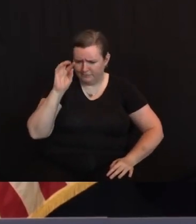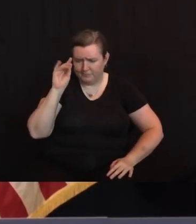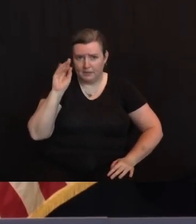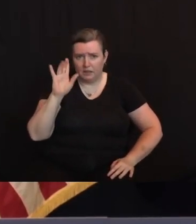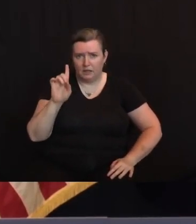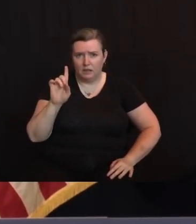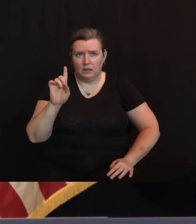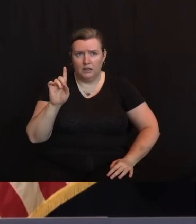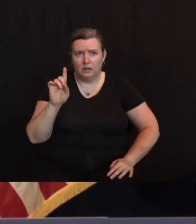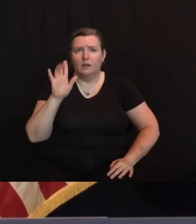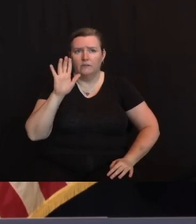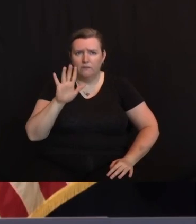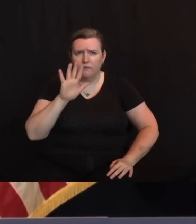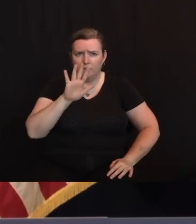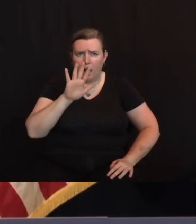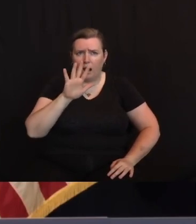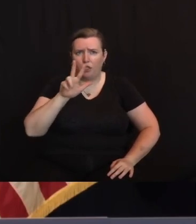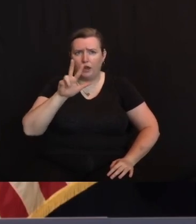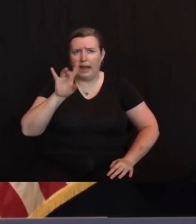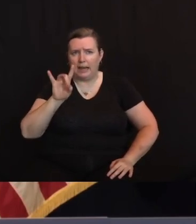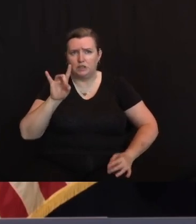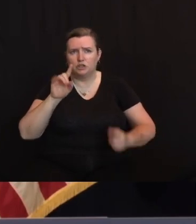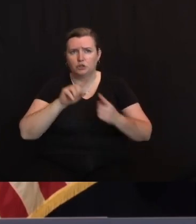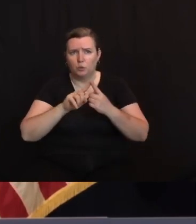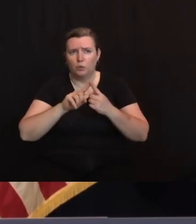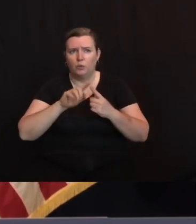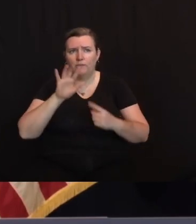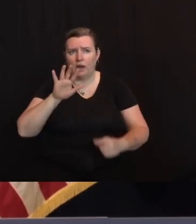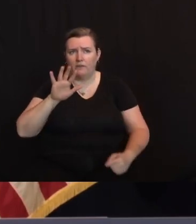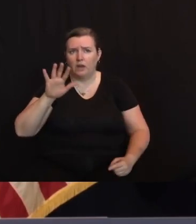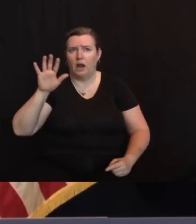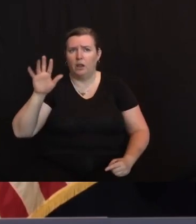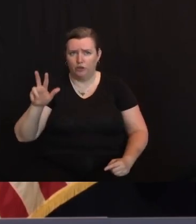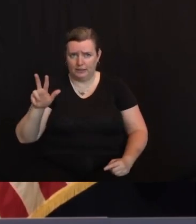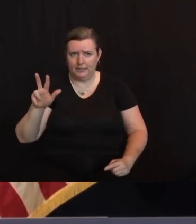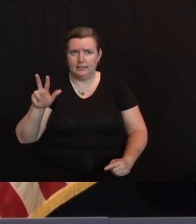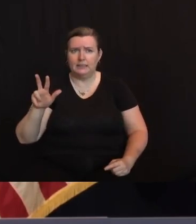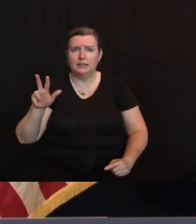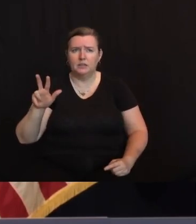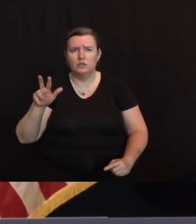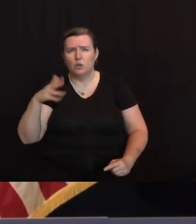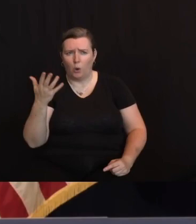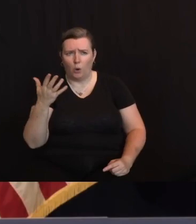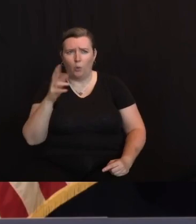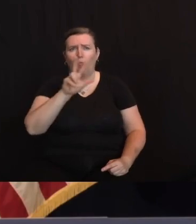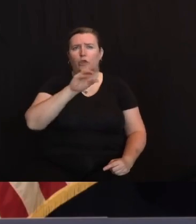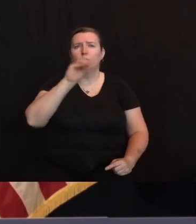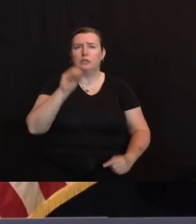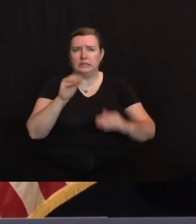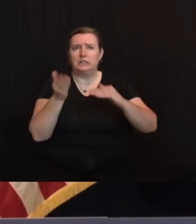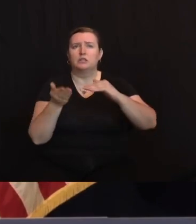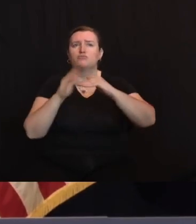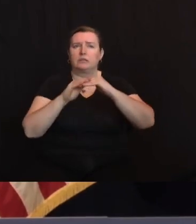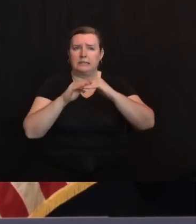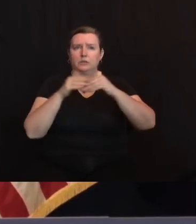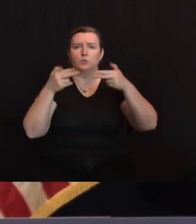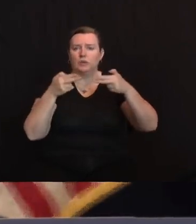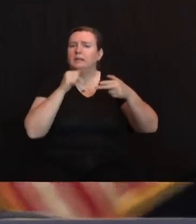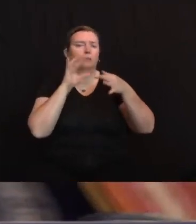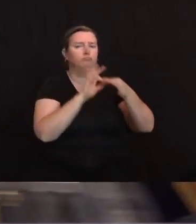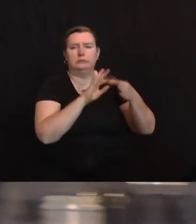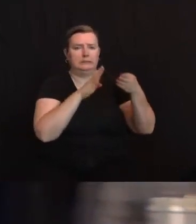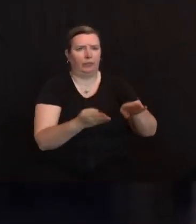538 to 553 year to date, but the shooting murder victims are up 19%. All right, thank you. And I just have a couple questions on the